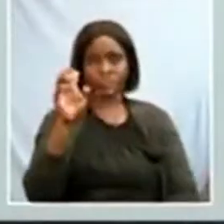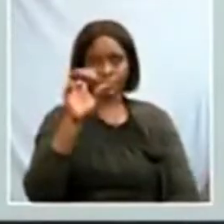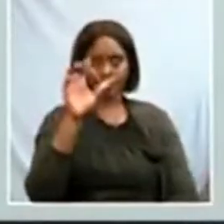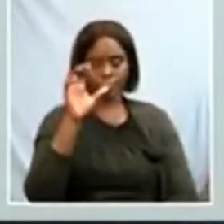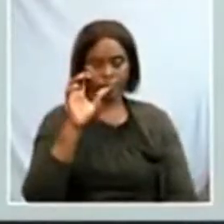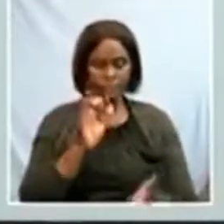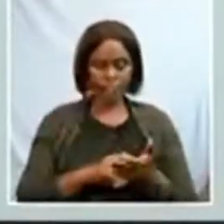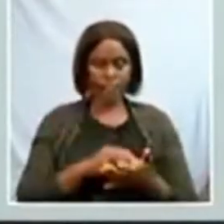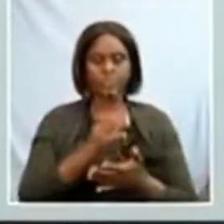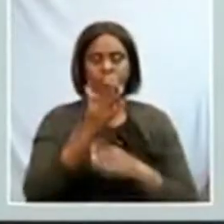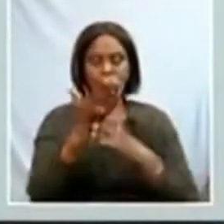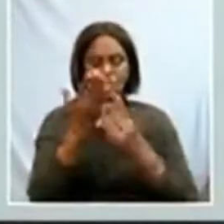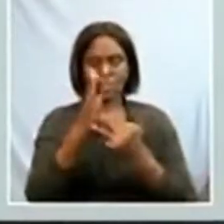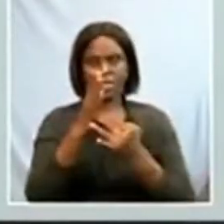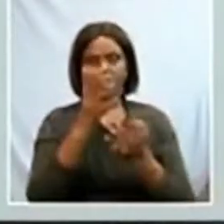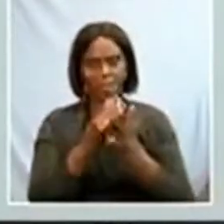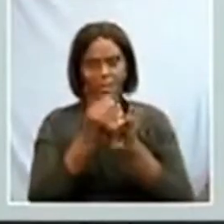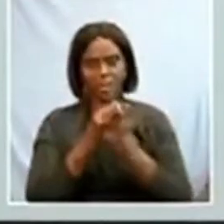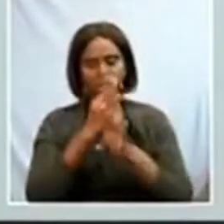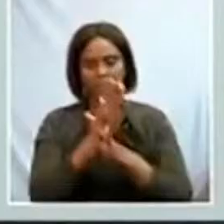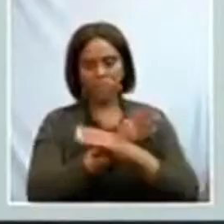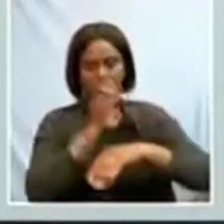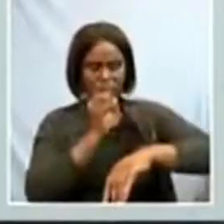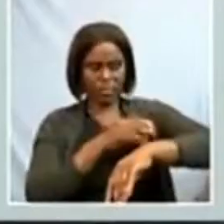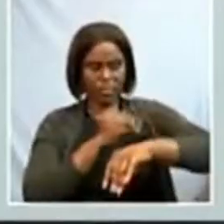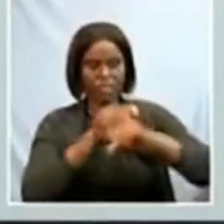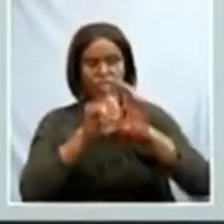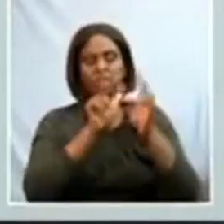the money before investing in approved business.